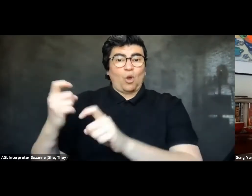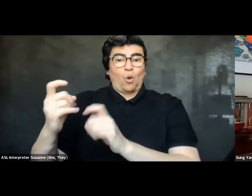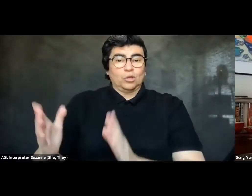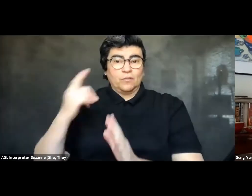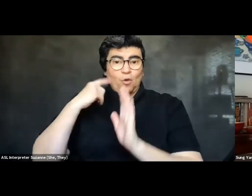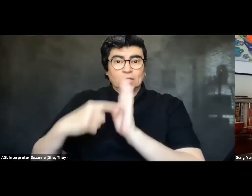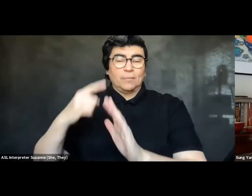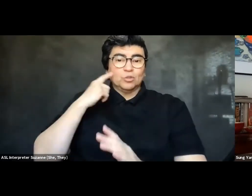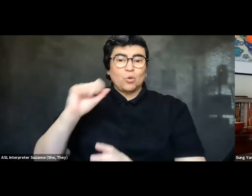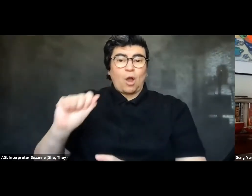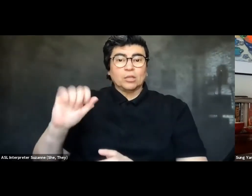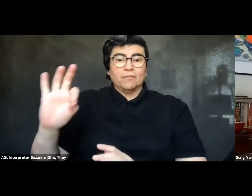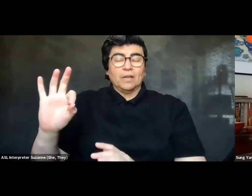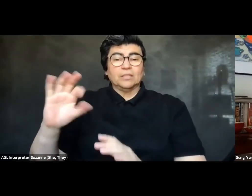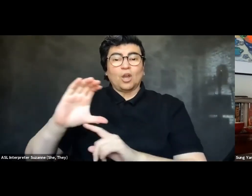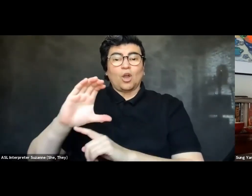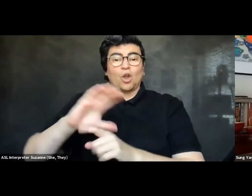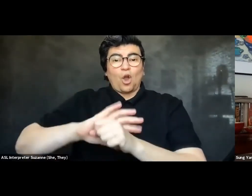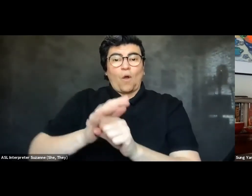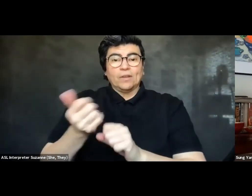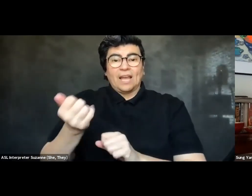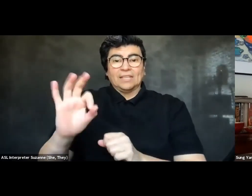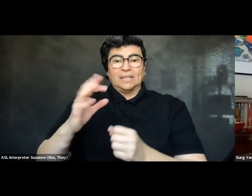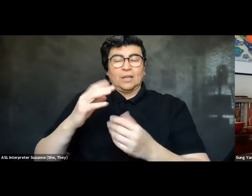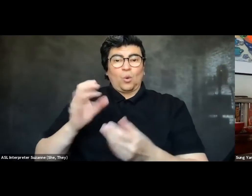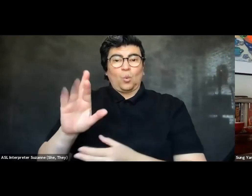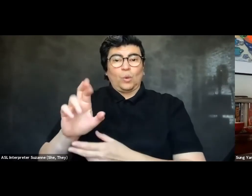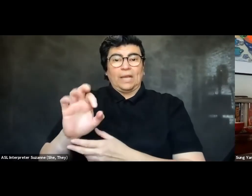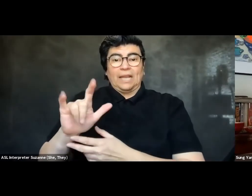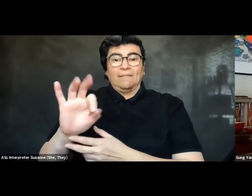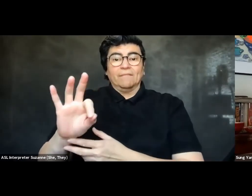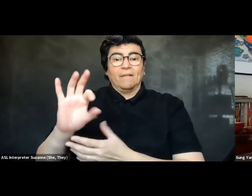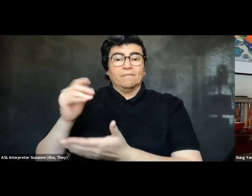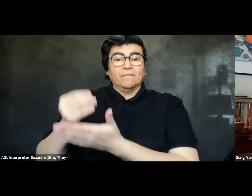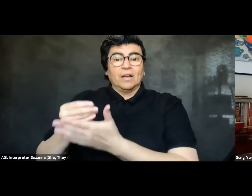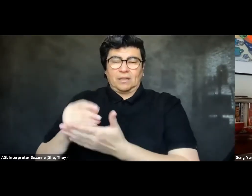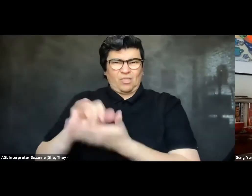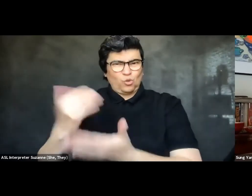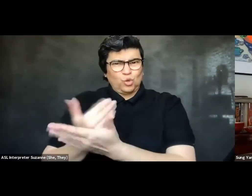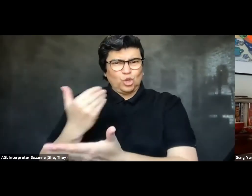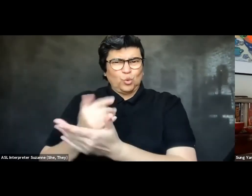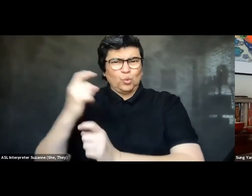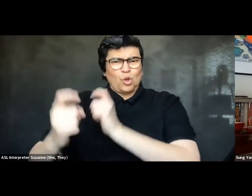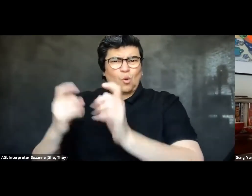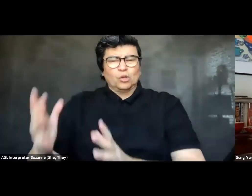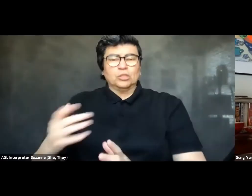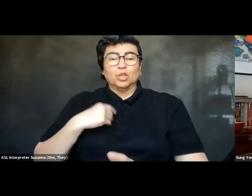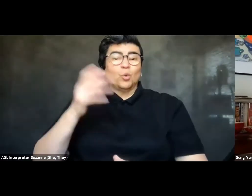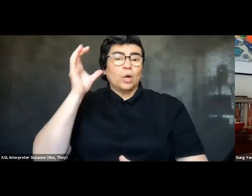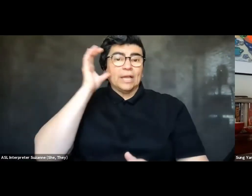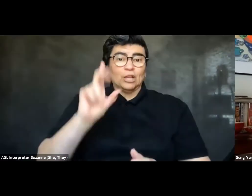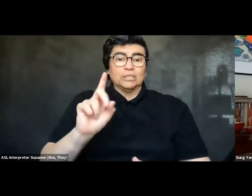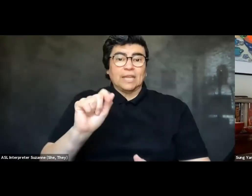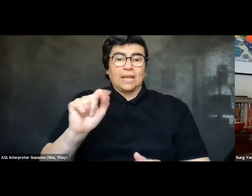to ArtsFund's COVID-19 Relief Fund were new donors. And as you'll hear in the data report, significant levels